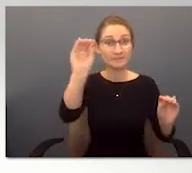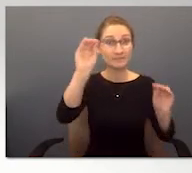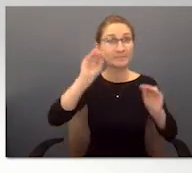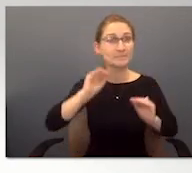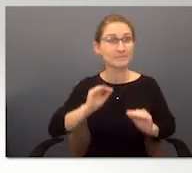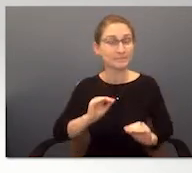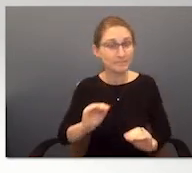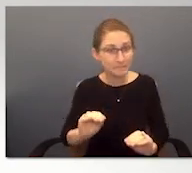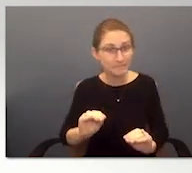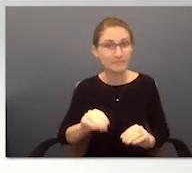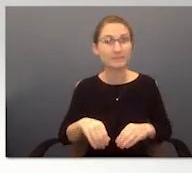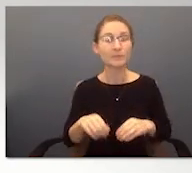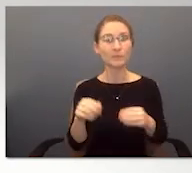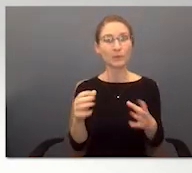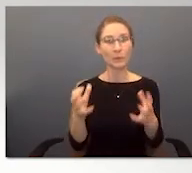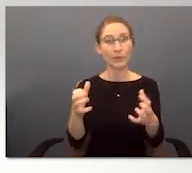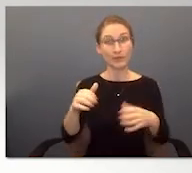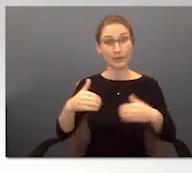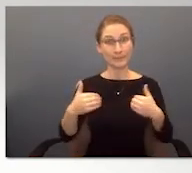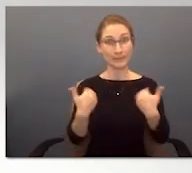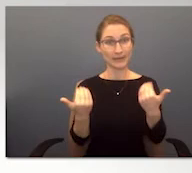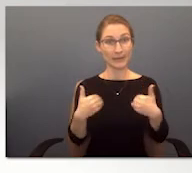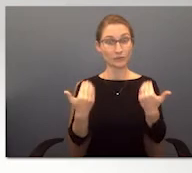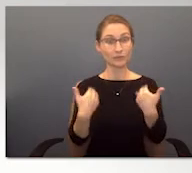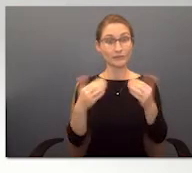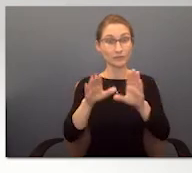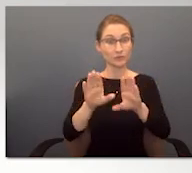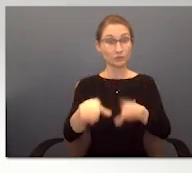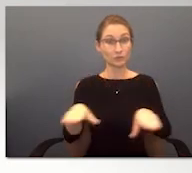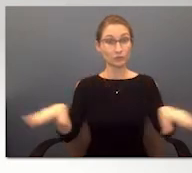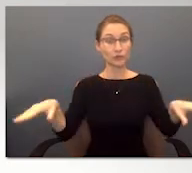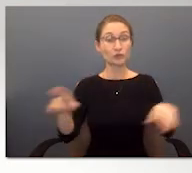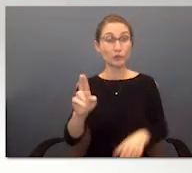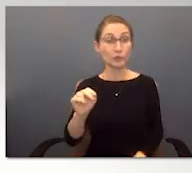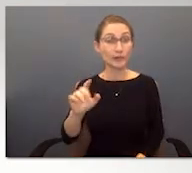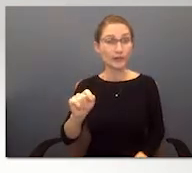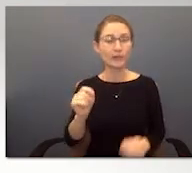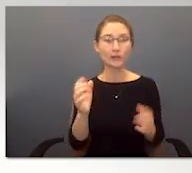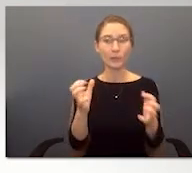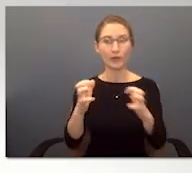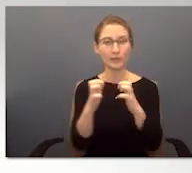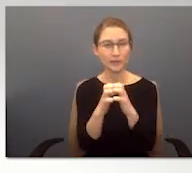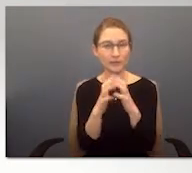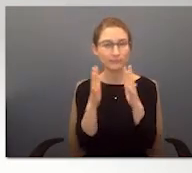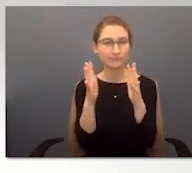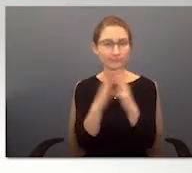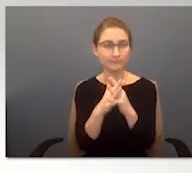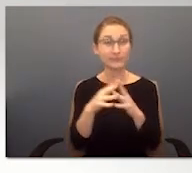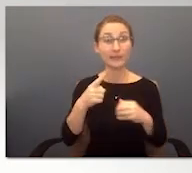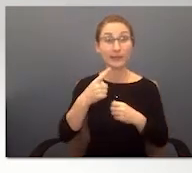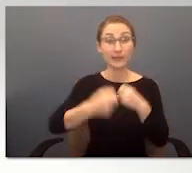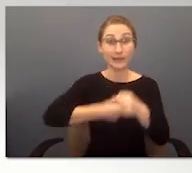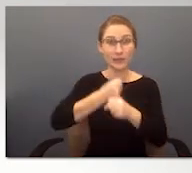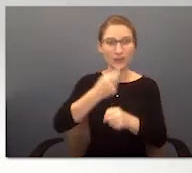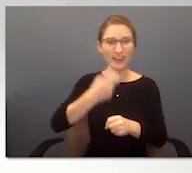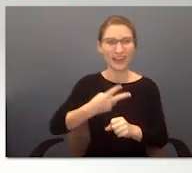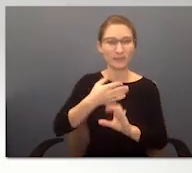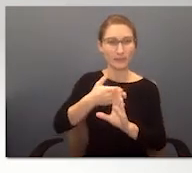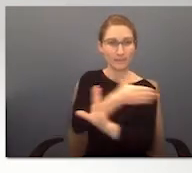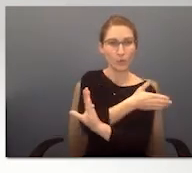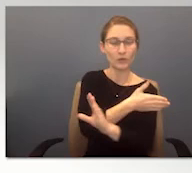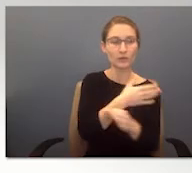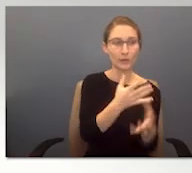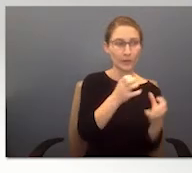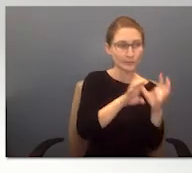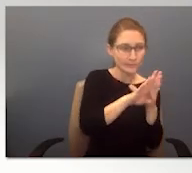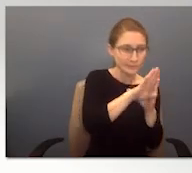helped get the inpatient pediatric unit up and running for Nemours Children's Hospital a year and a half before the hospital opened its doors in October